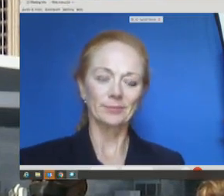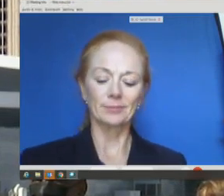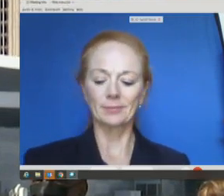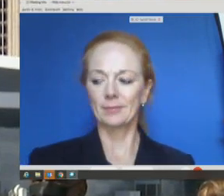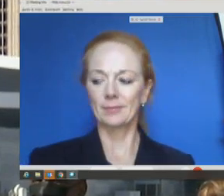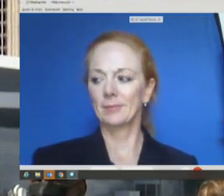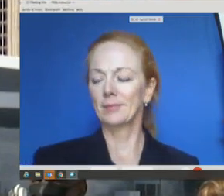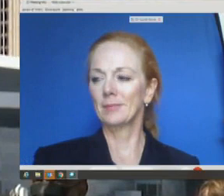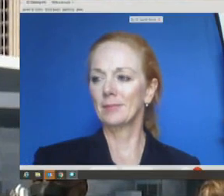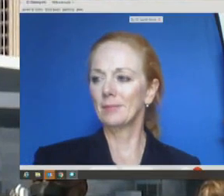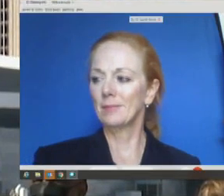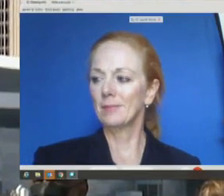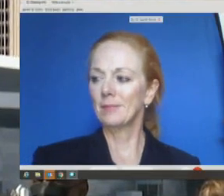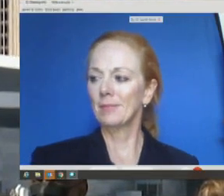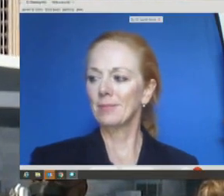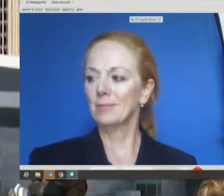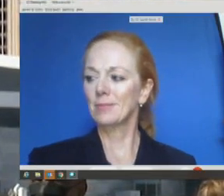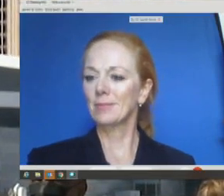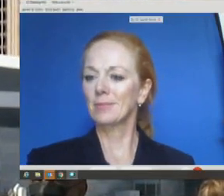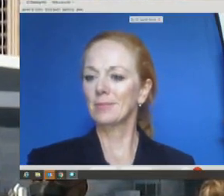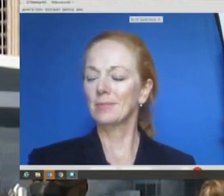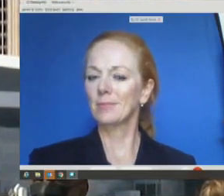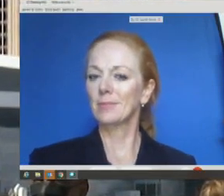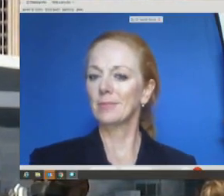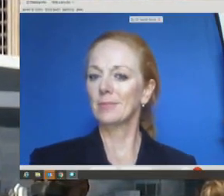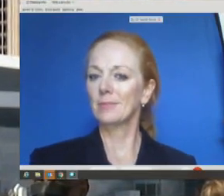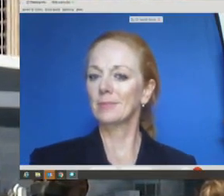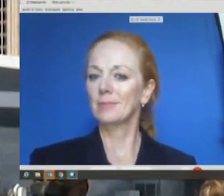the toxicity level of the